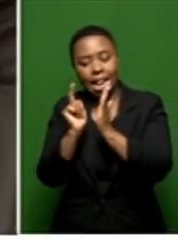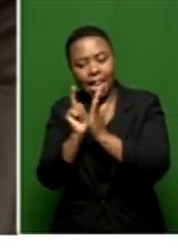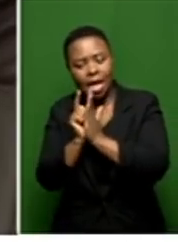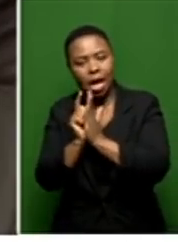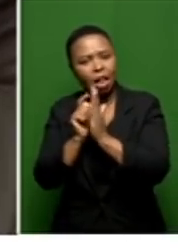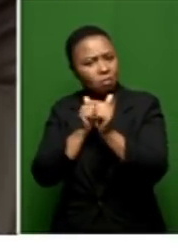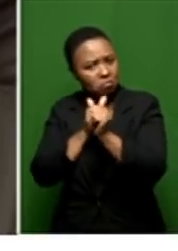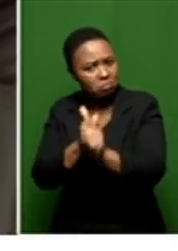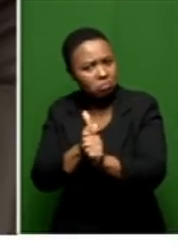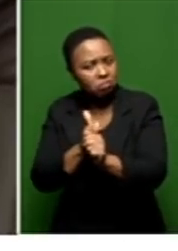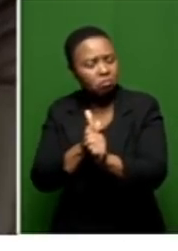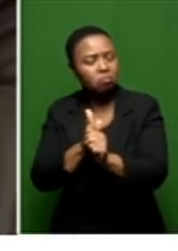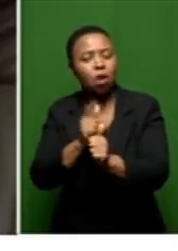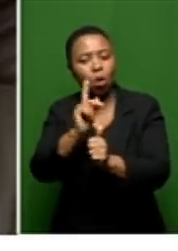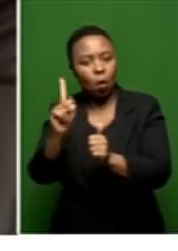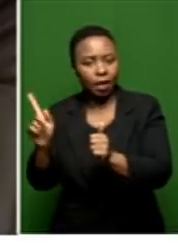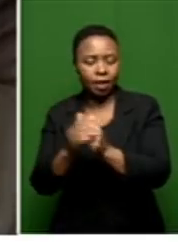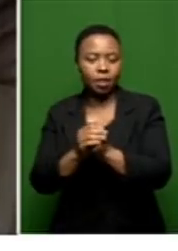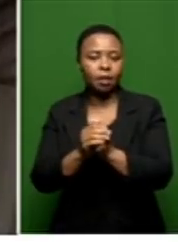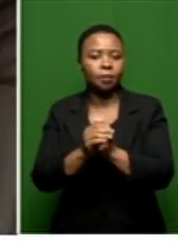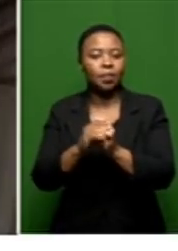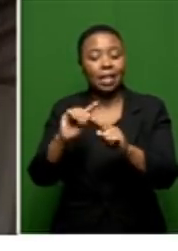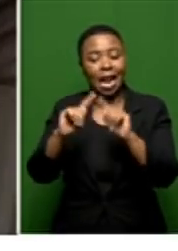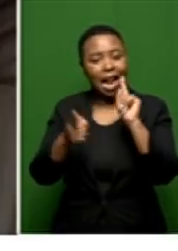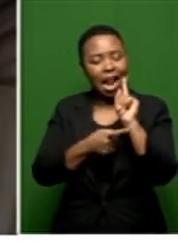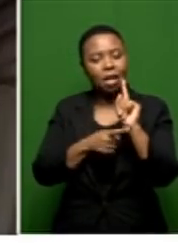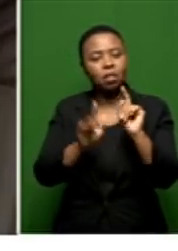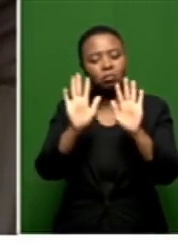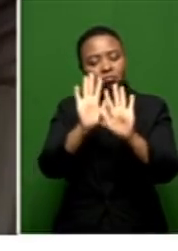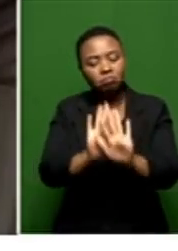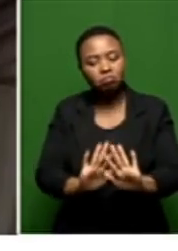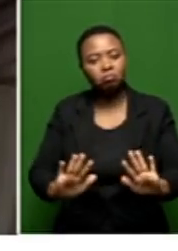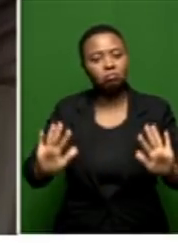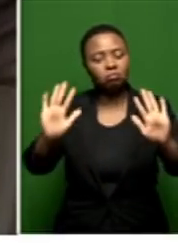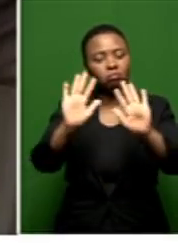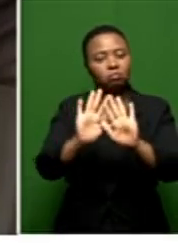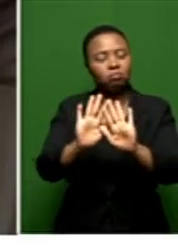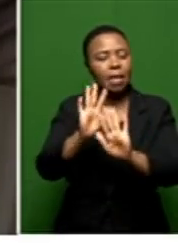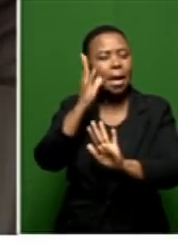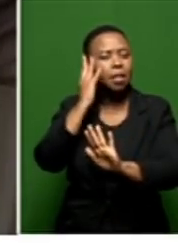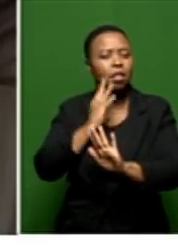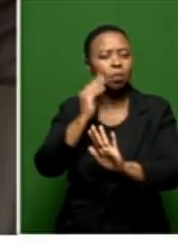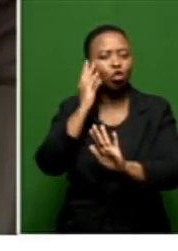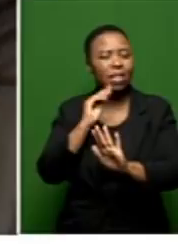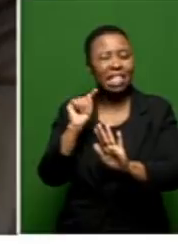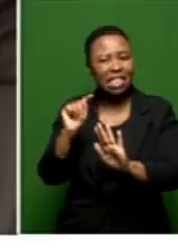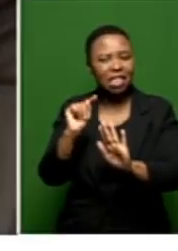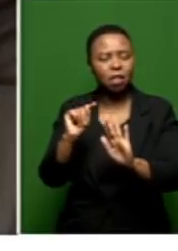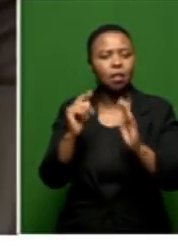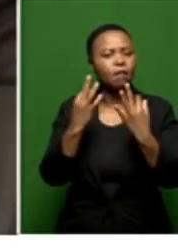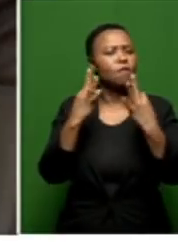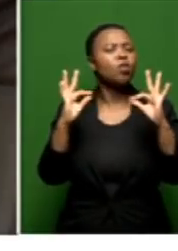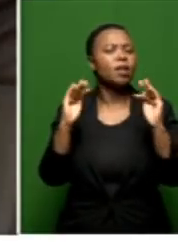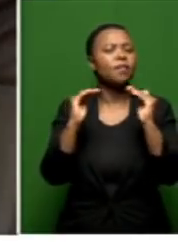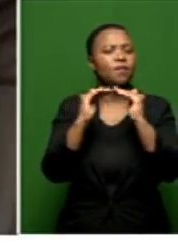prescripts. And lastly, you look at whether the overall electoral experience was free and fair. And this is how we